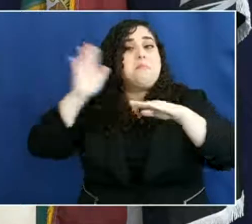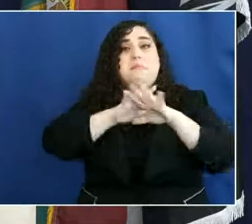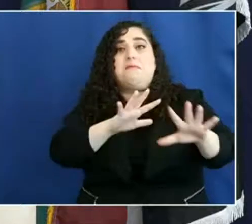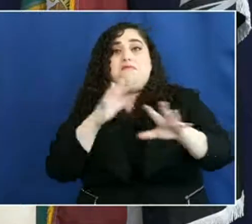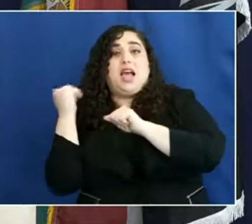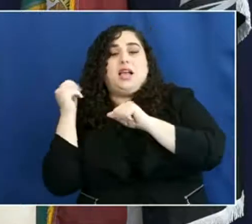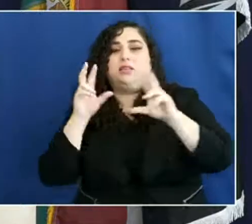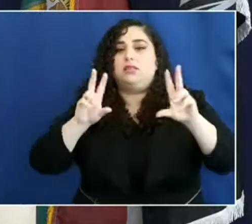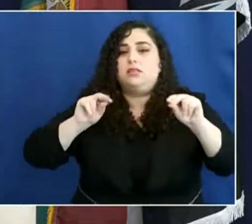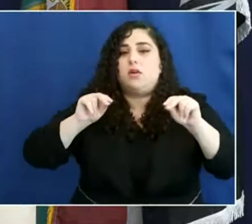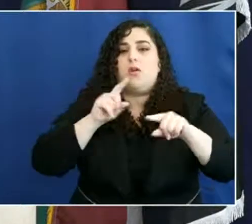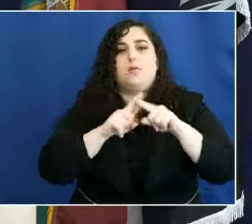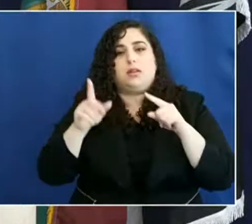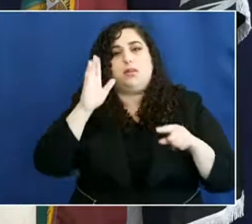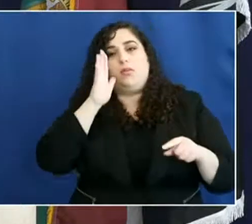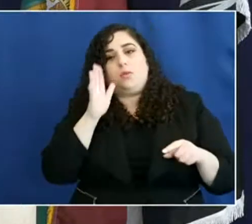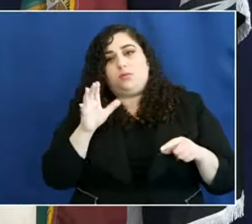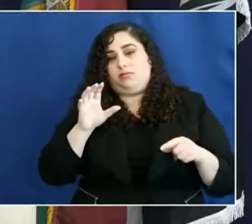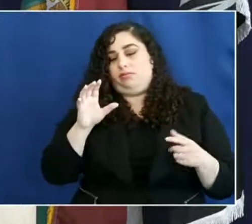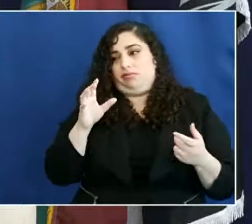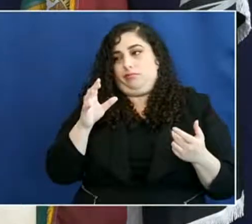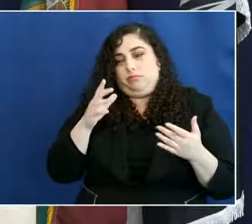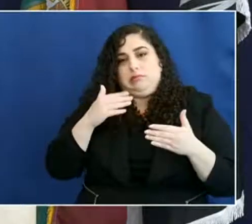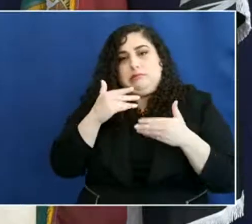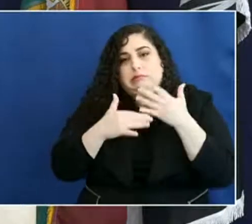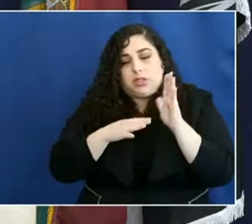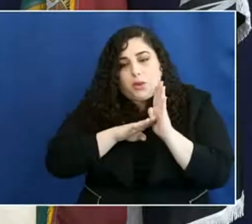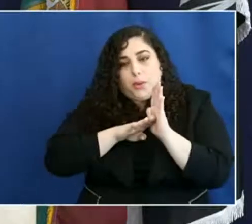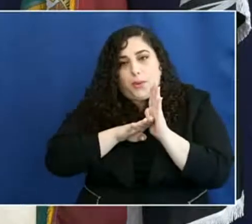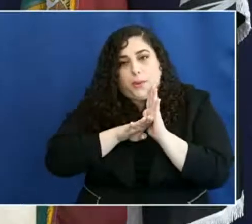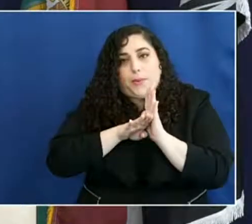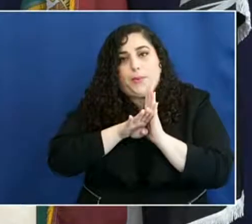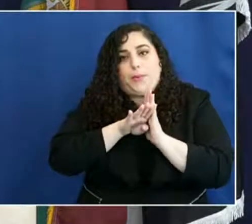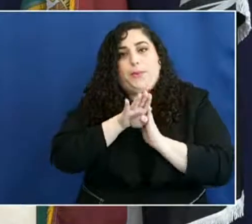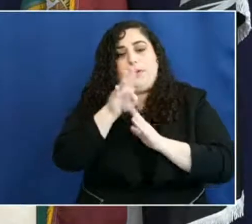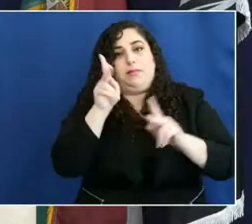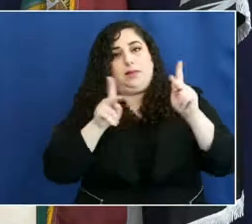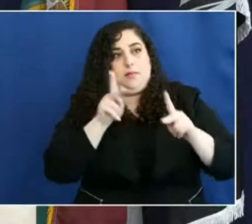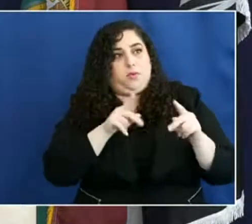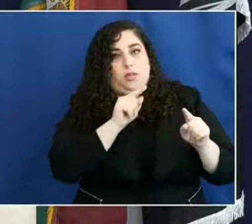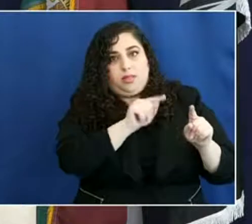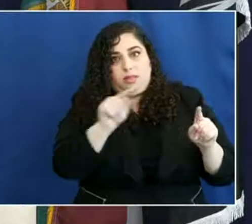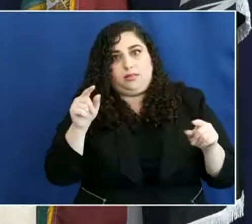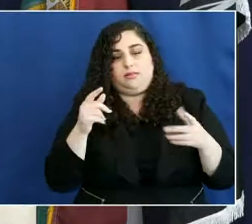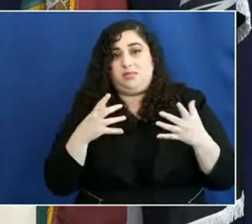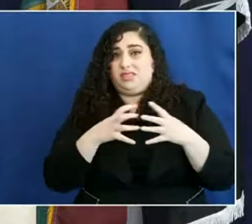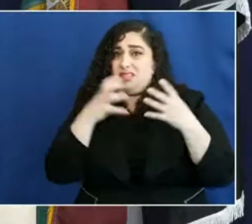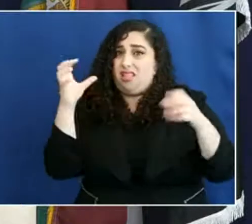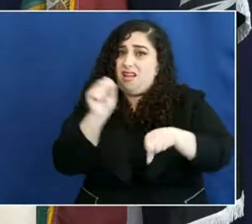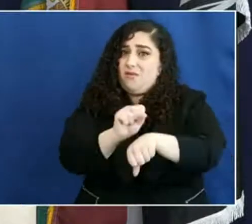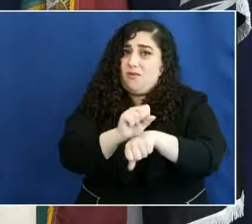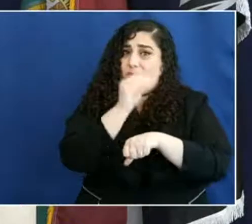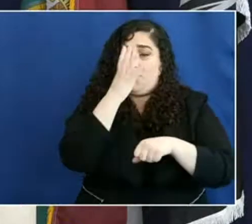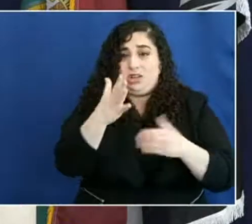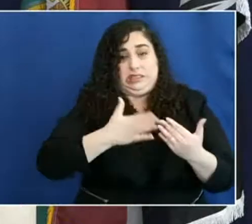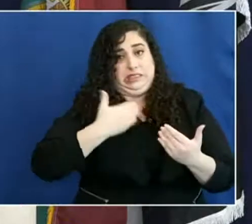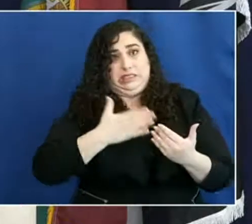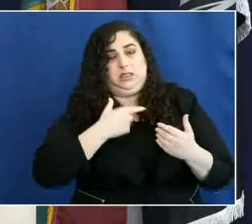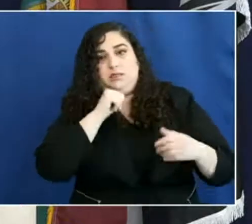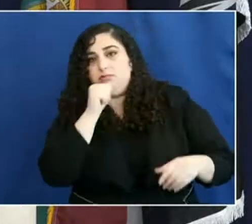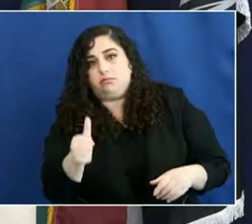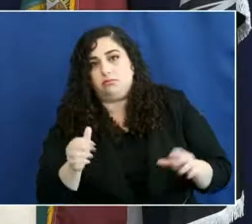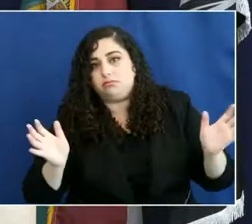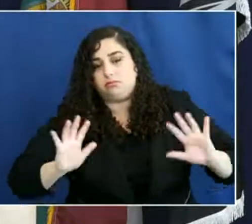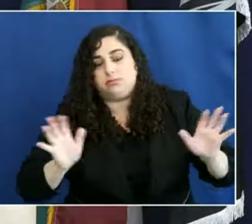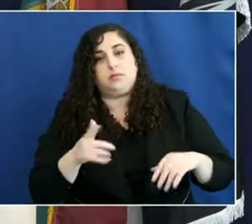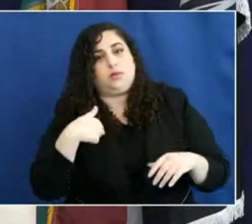or a pod just because of the logistics involved and how much work goes into it. So we're working really hard. We think it's appropriate. We've had